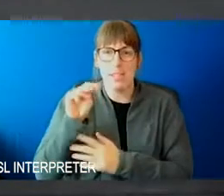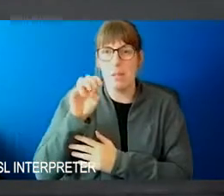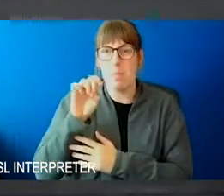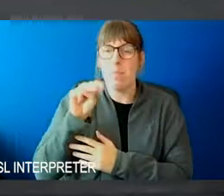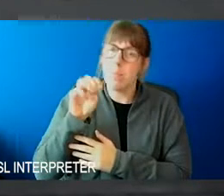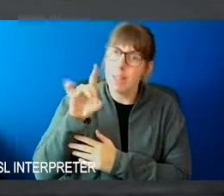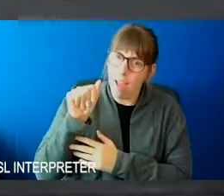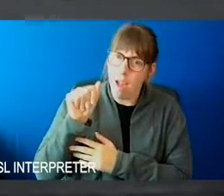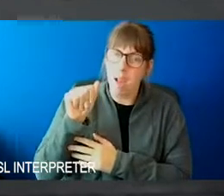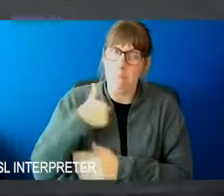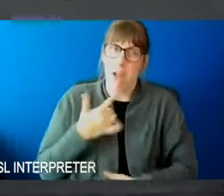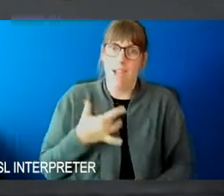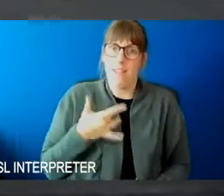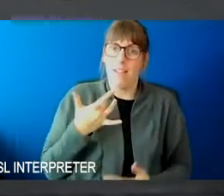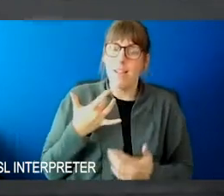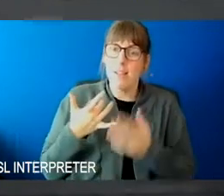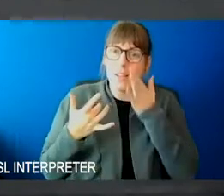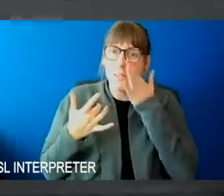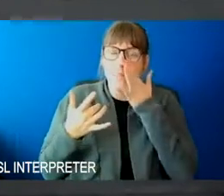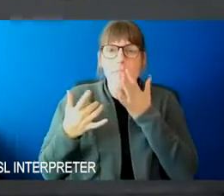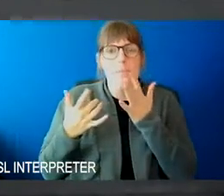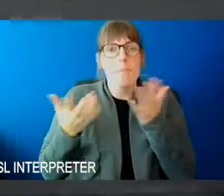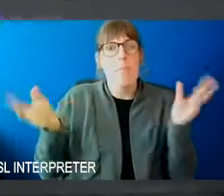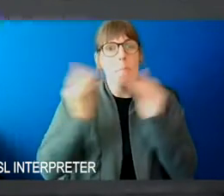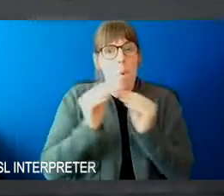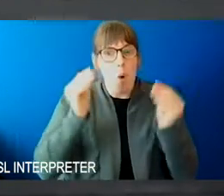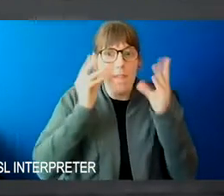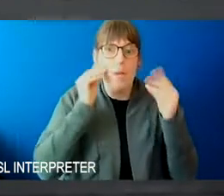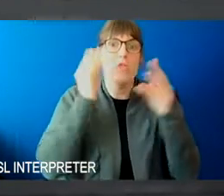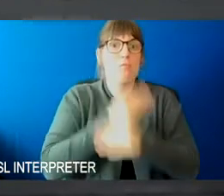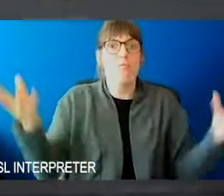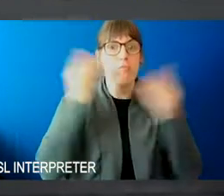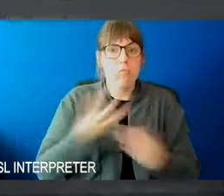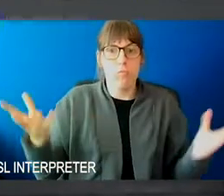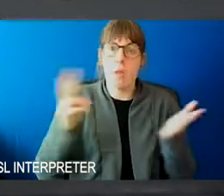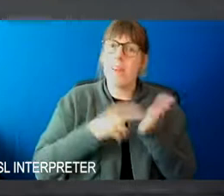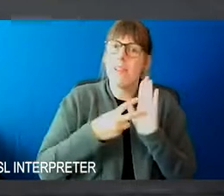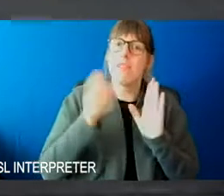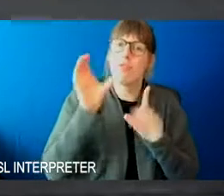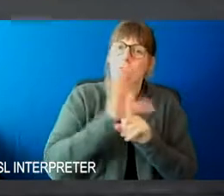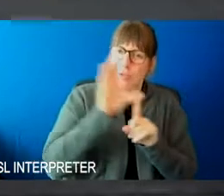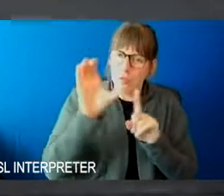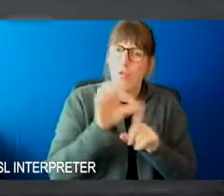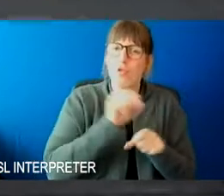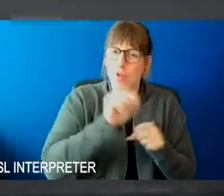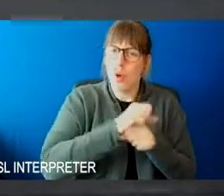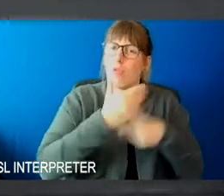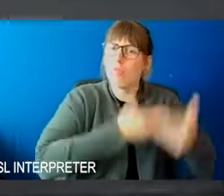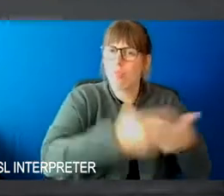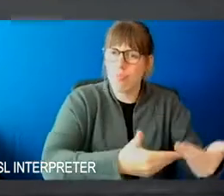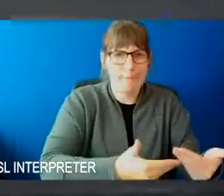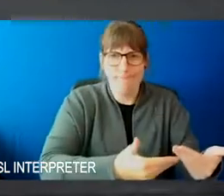technology and media built with I believe, a false premise that making more information available would do